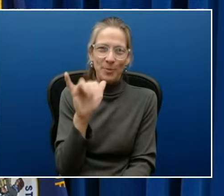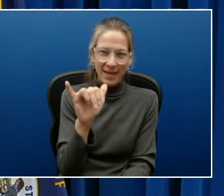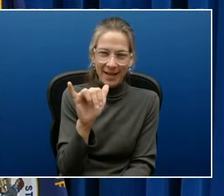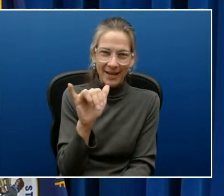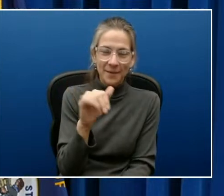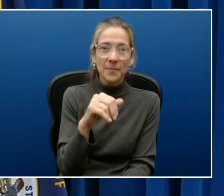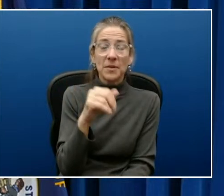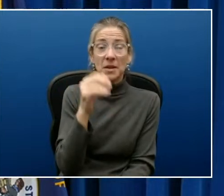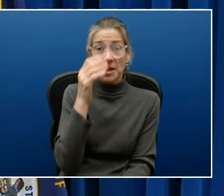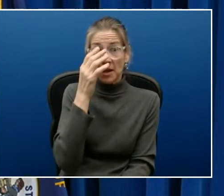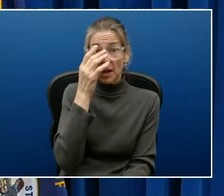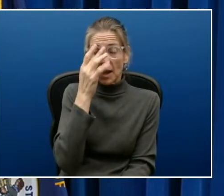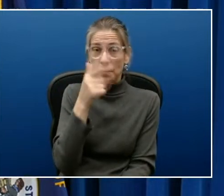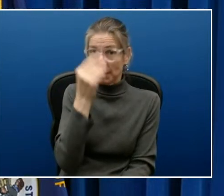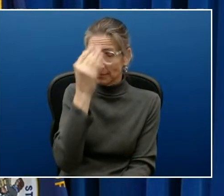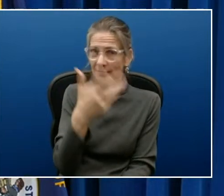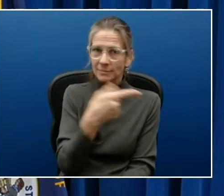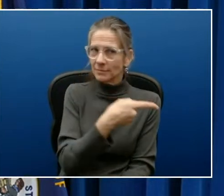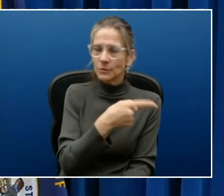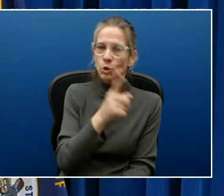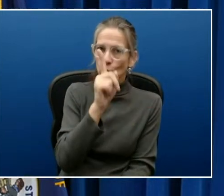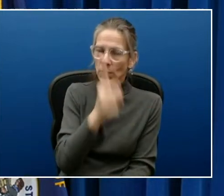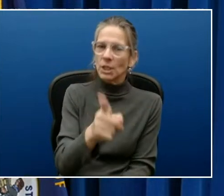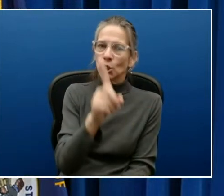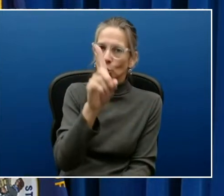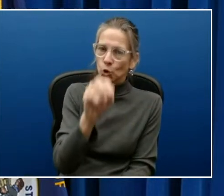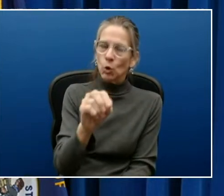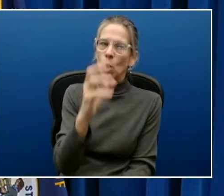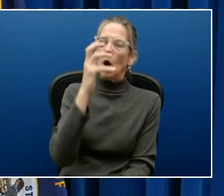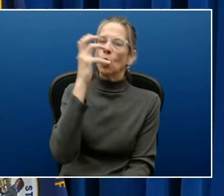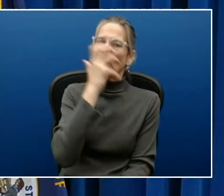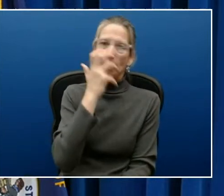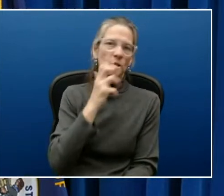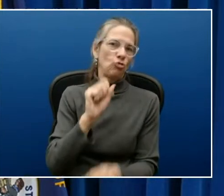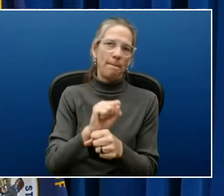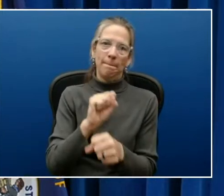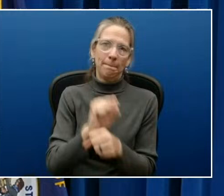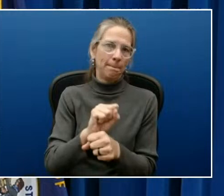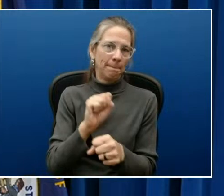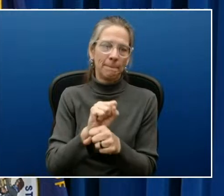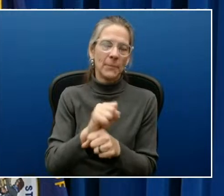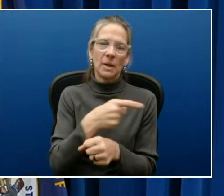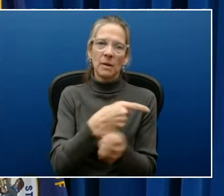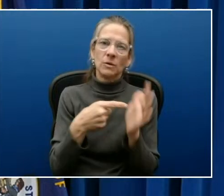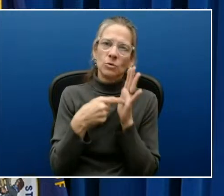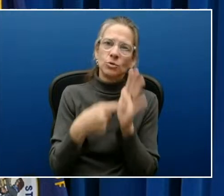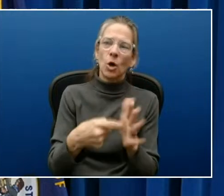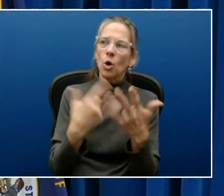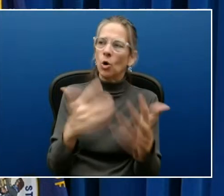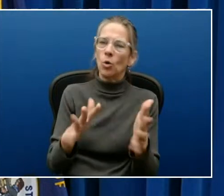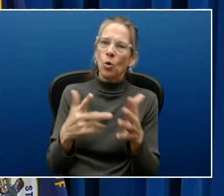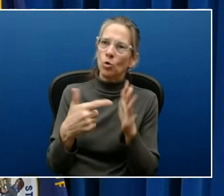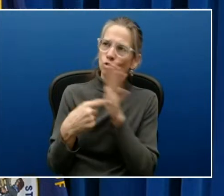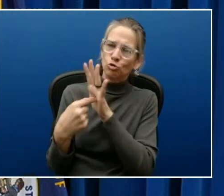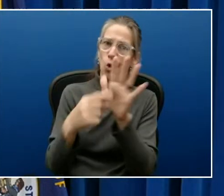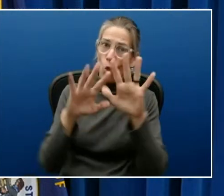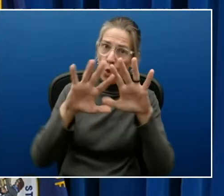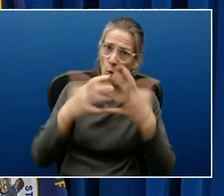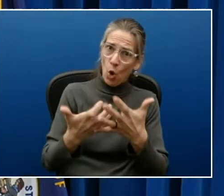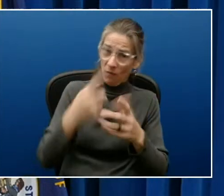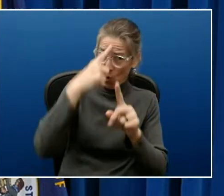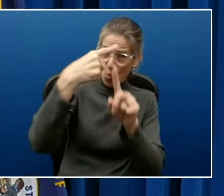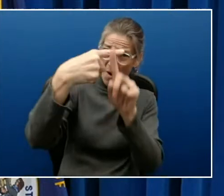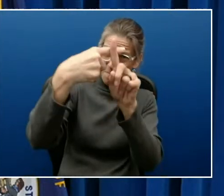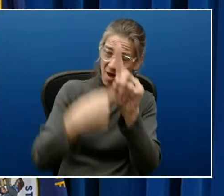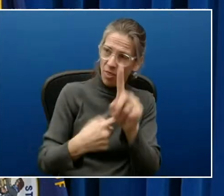And let me tell you, they really do an incredible job in showing so much of the world over a month what the Derby is all